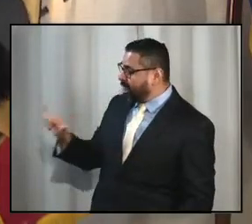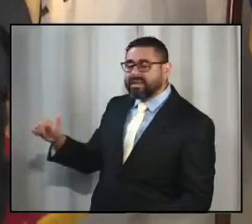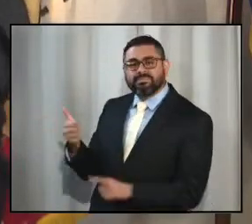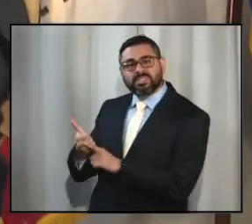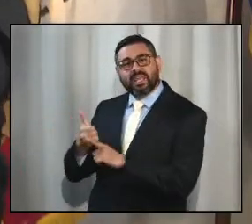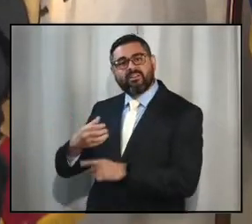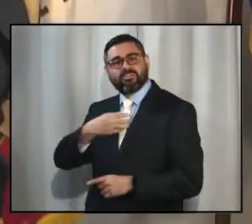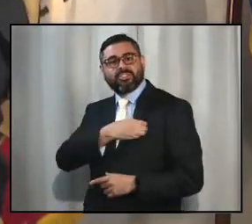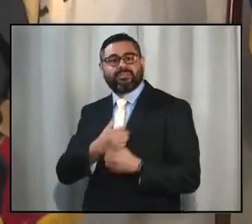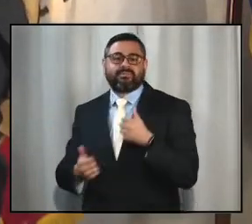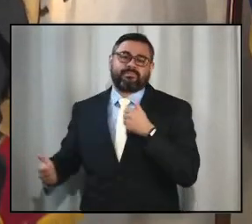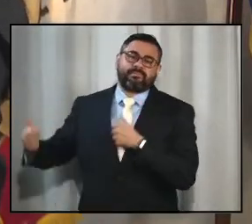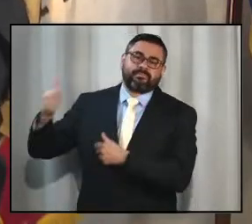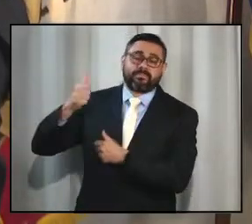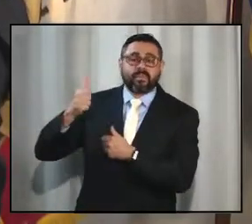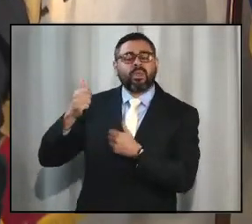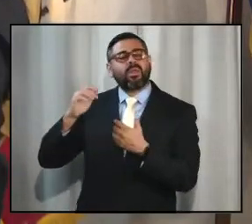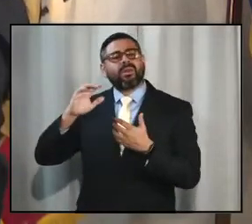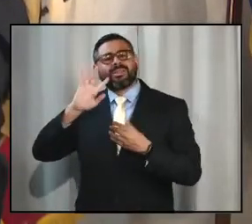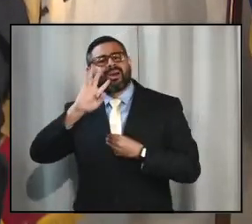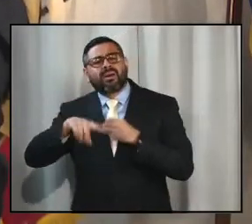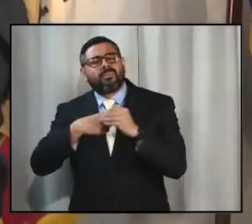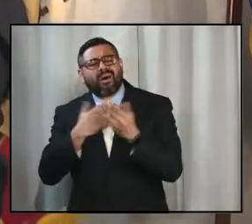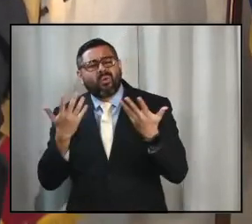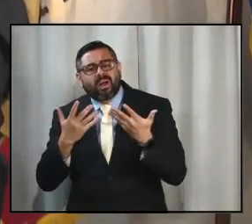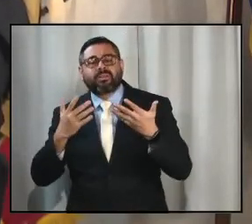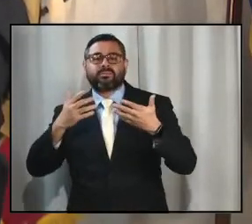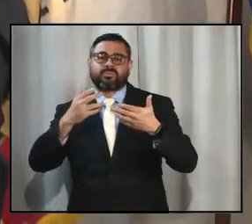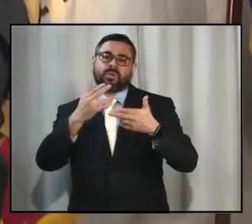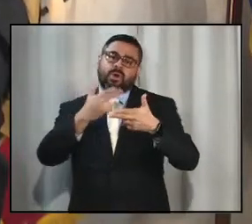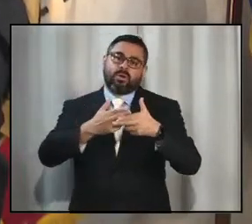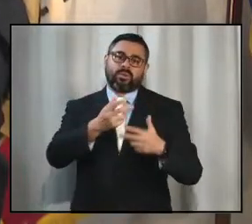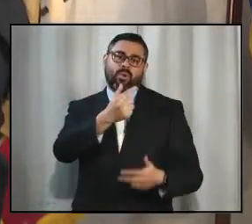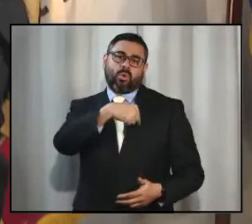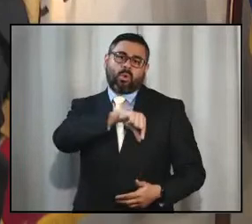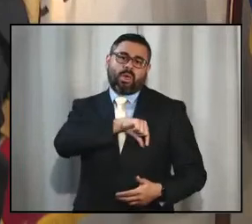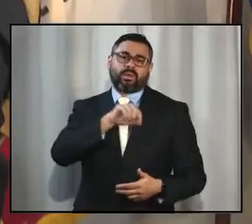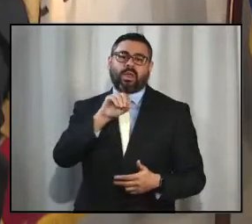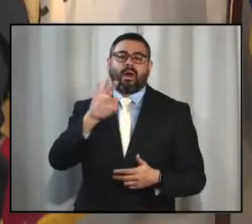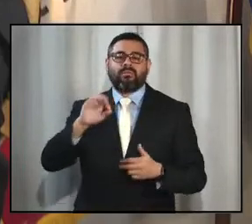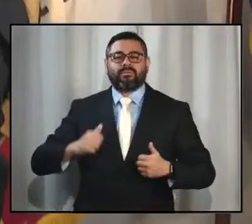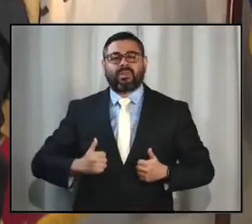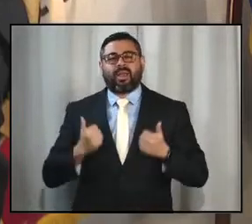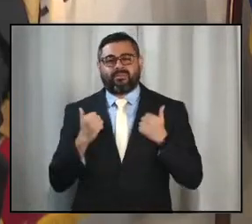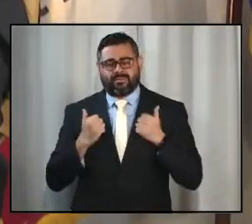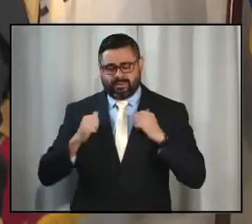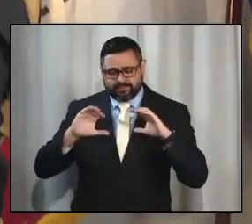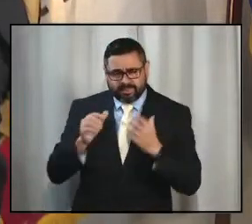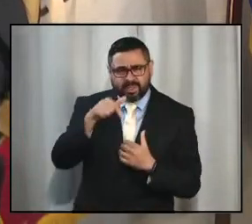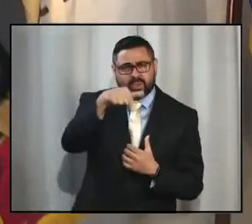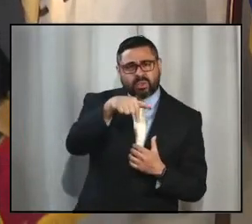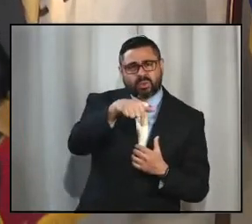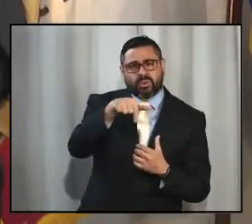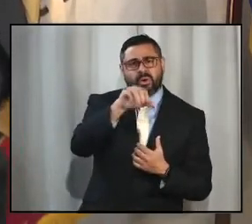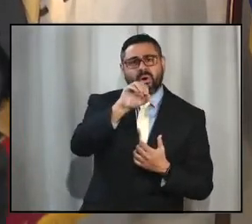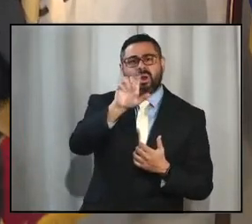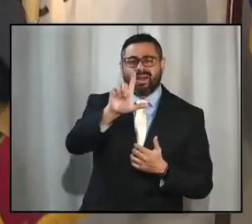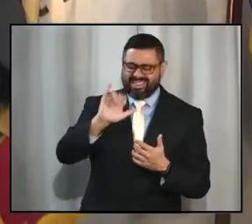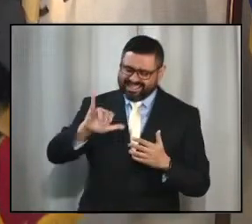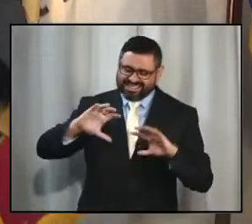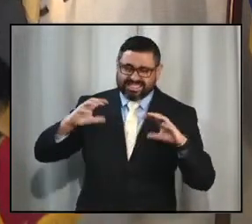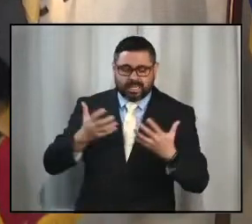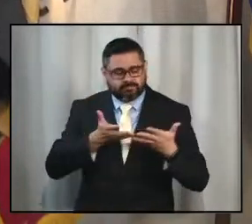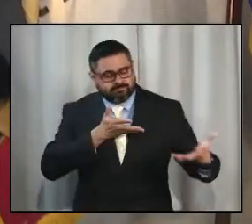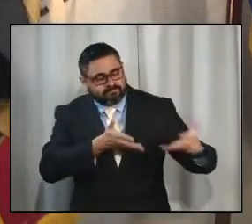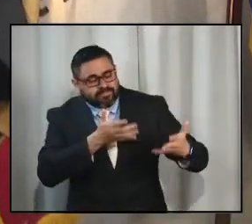Long Beach Police Department's Quality of Life team. That's our special team that focuses on the homeless community, and you'll hear a little bit about that team